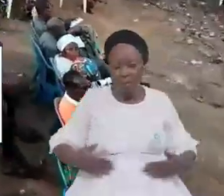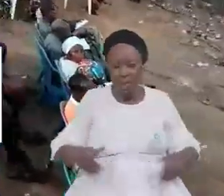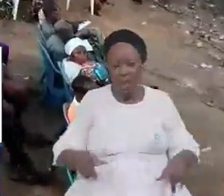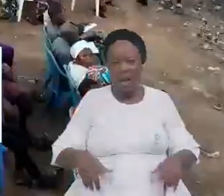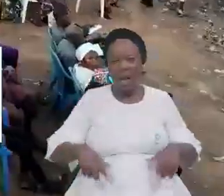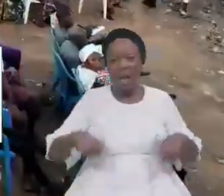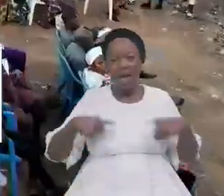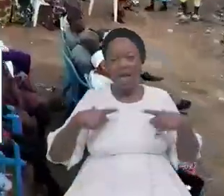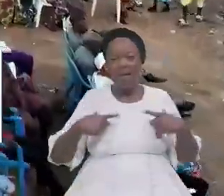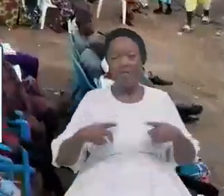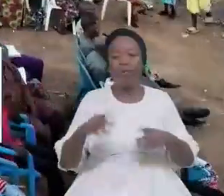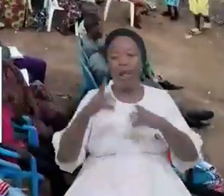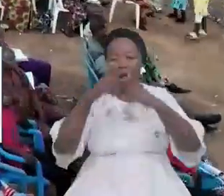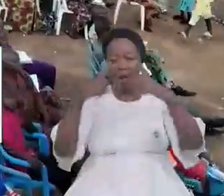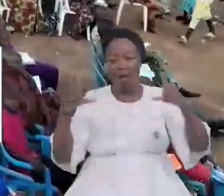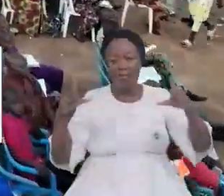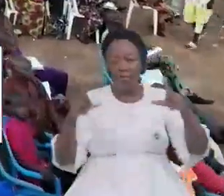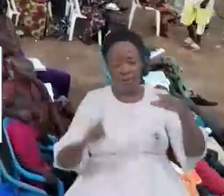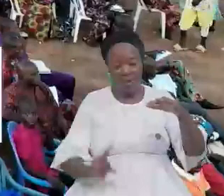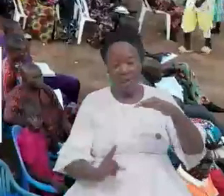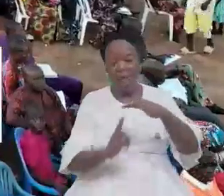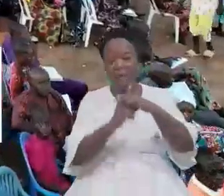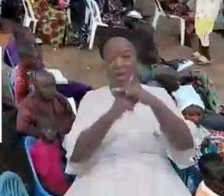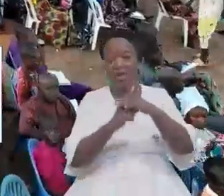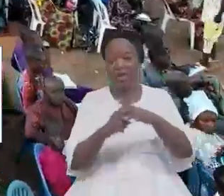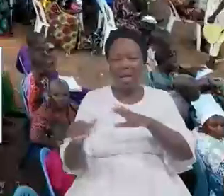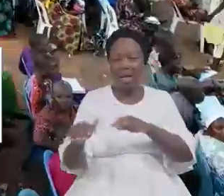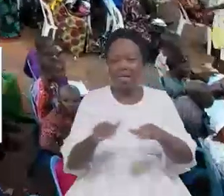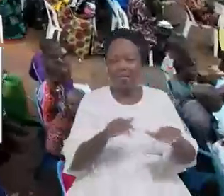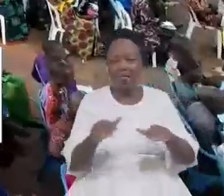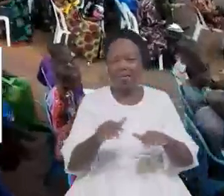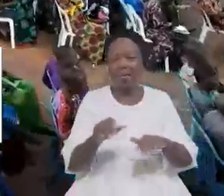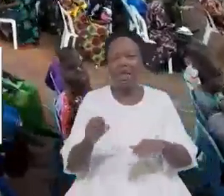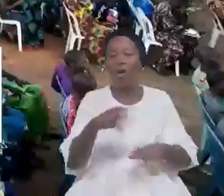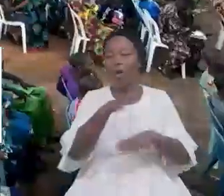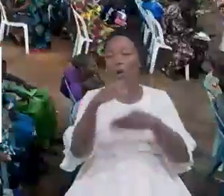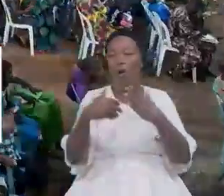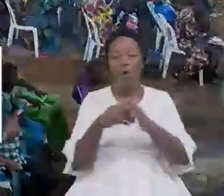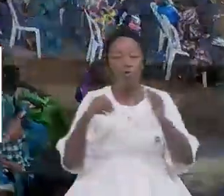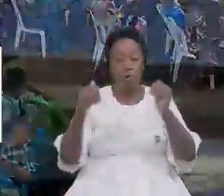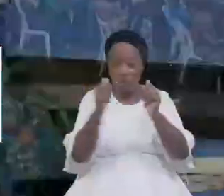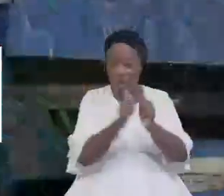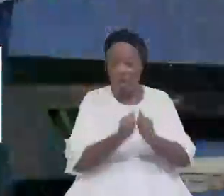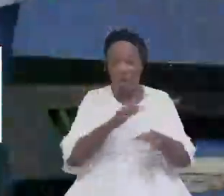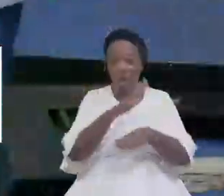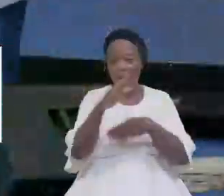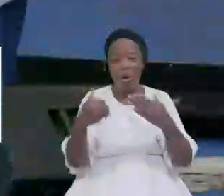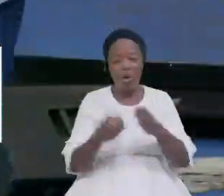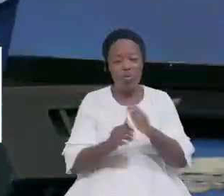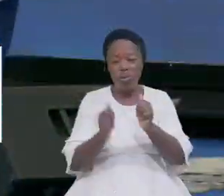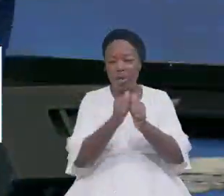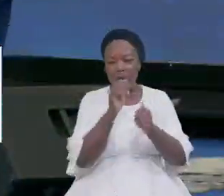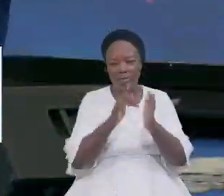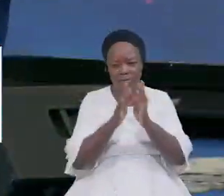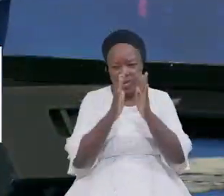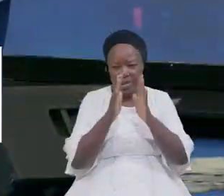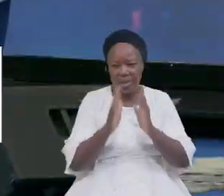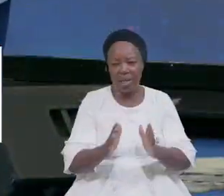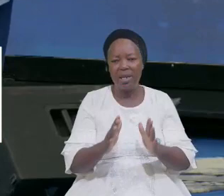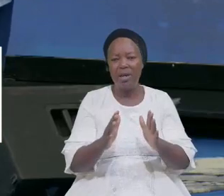language, appearance, activity, altogether. Altogether Christian